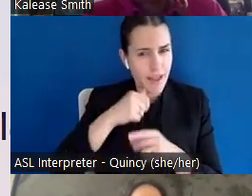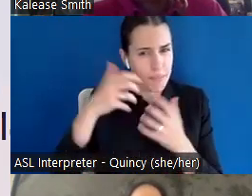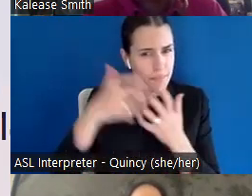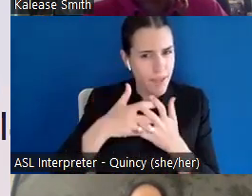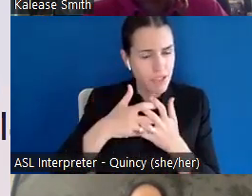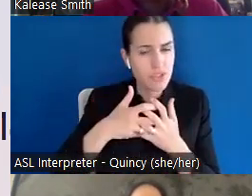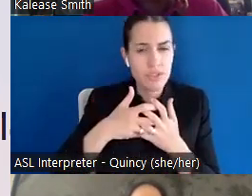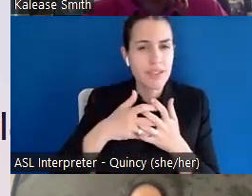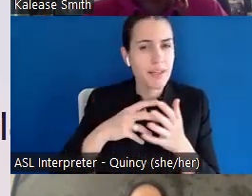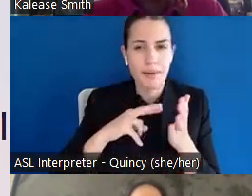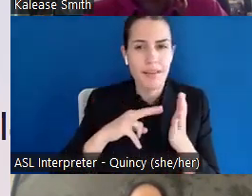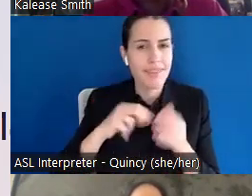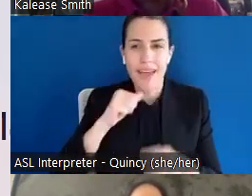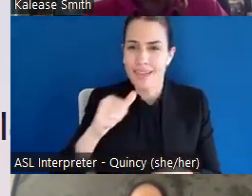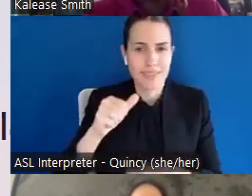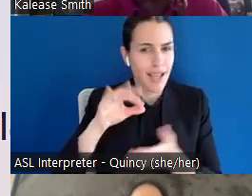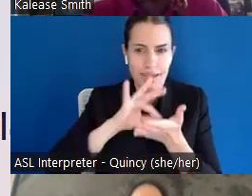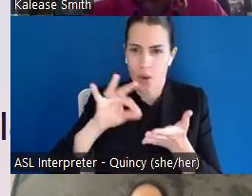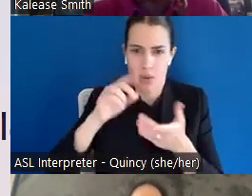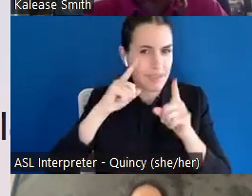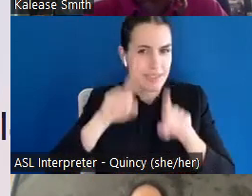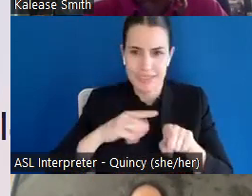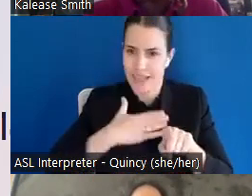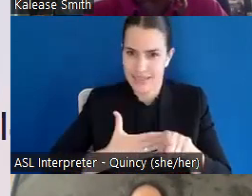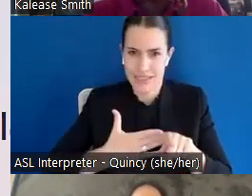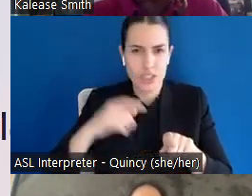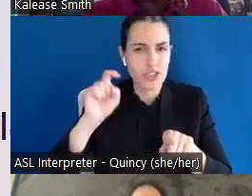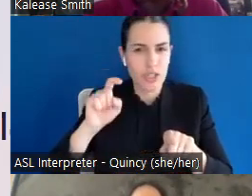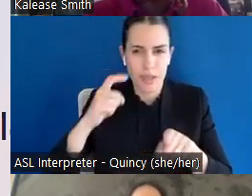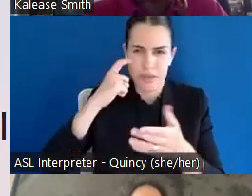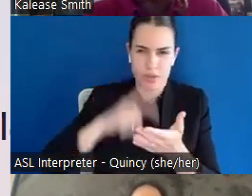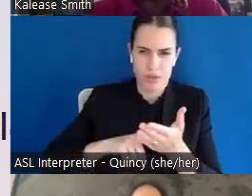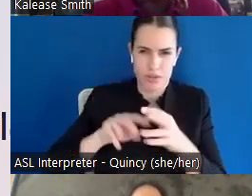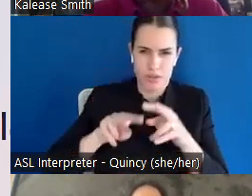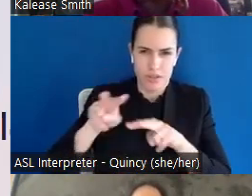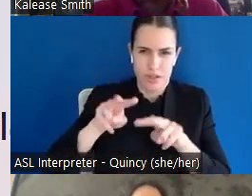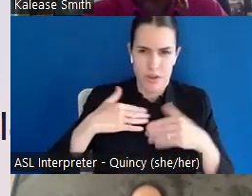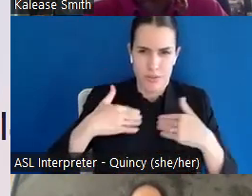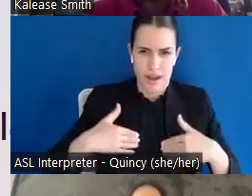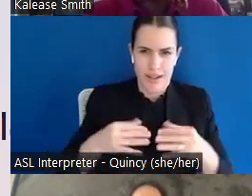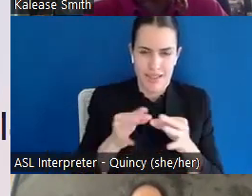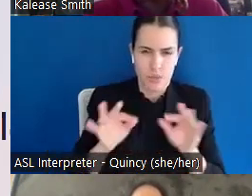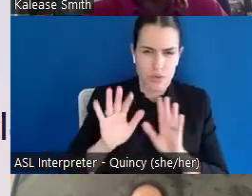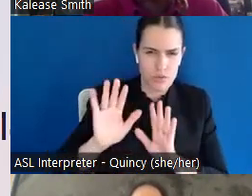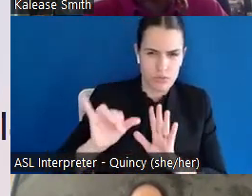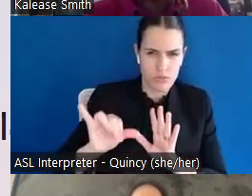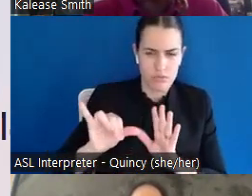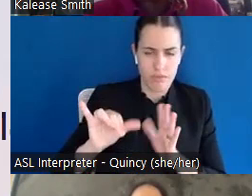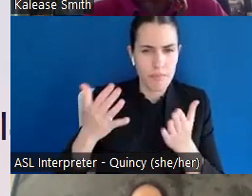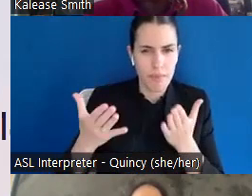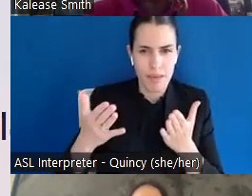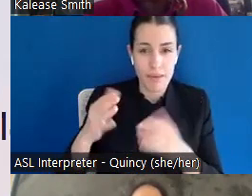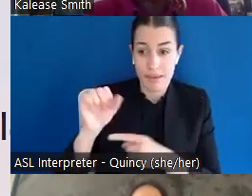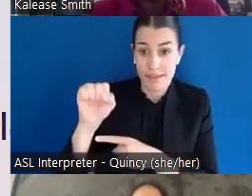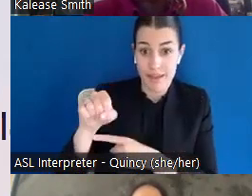situation, that you should really be able to pick that up on their body language, to be aware that they're probably